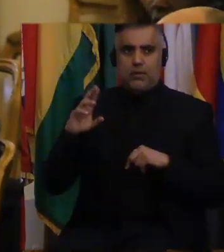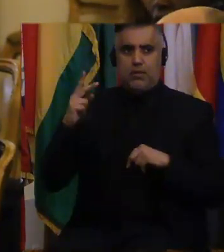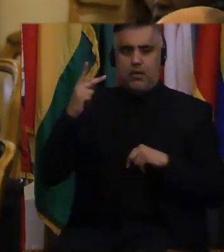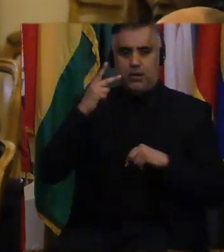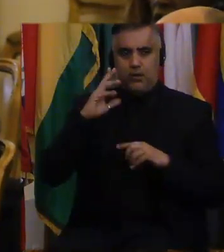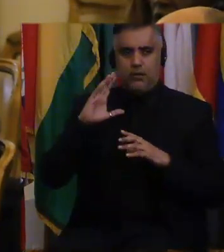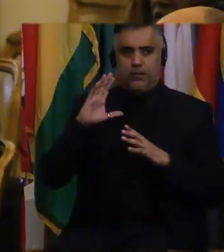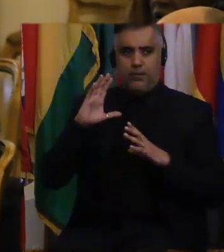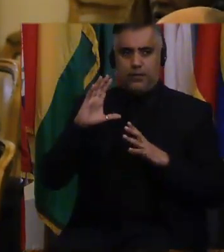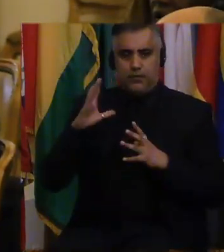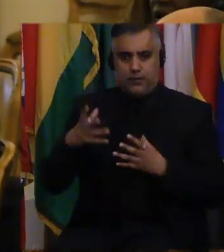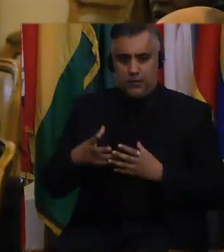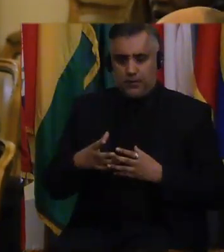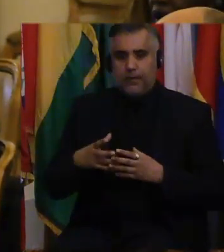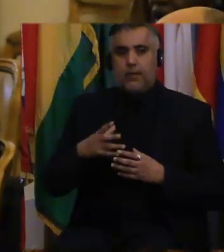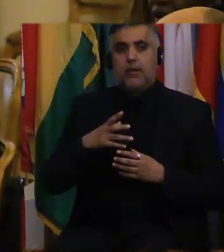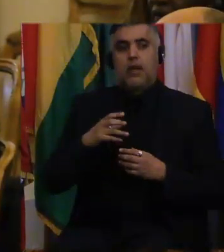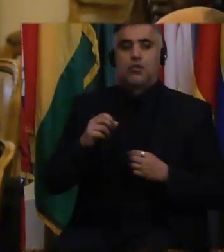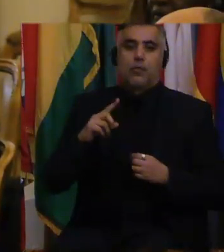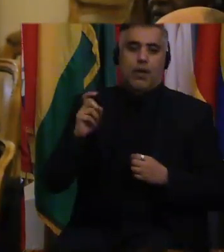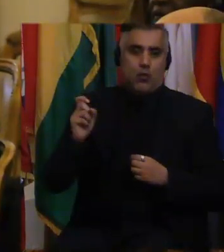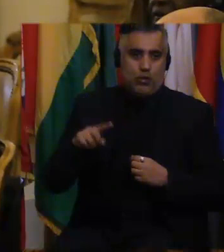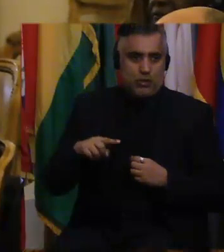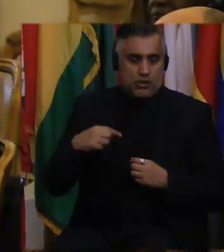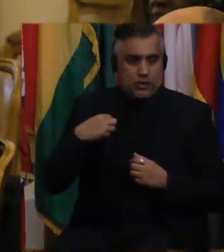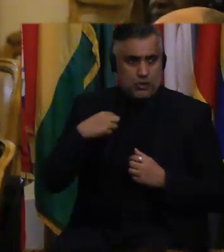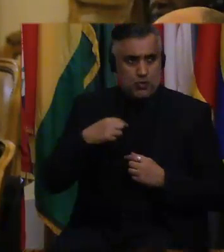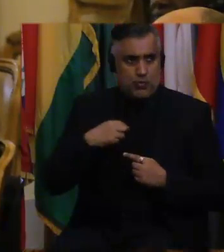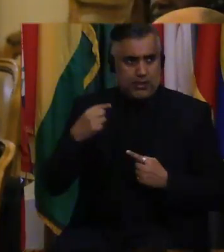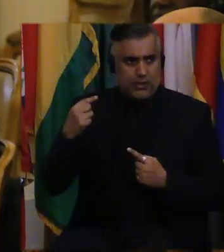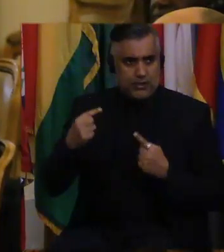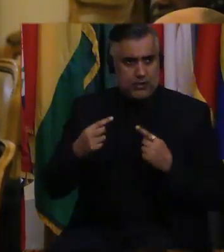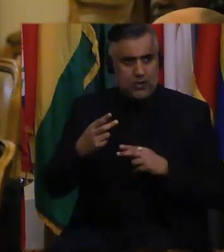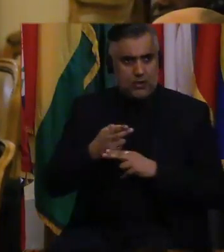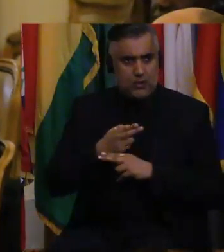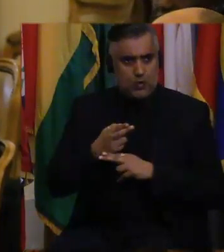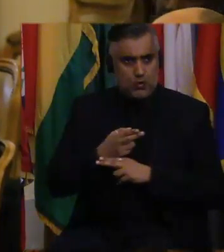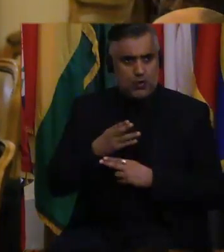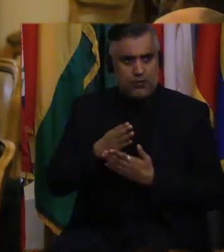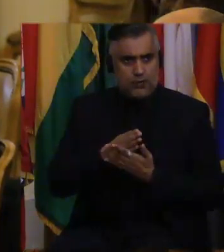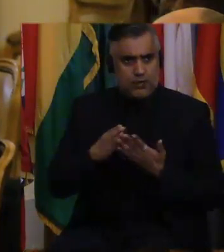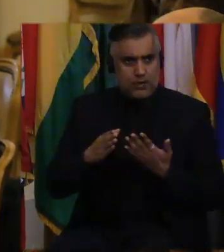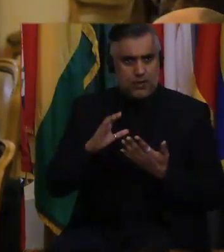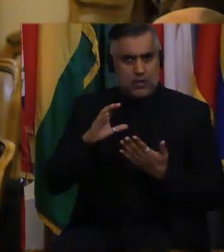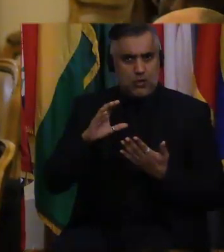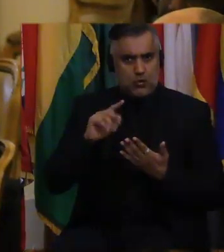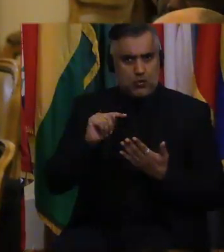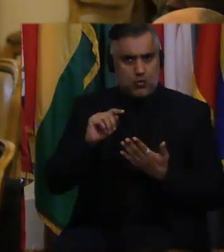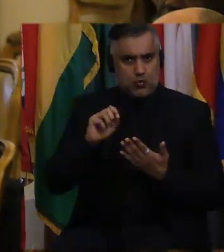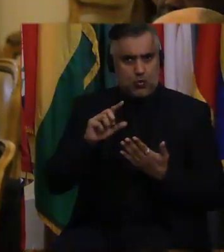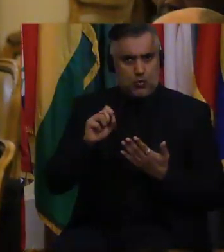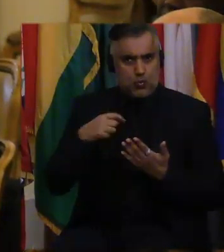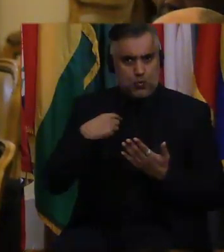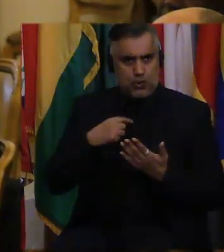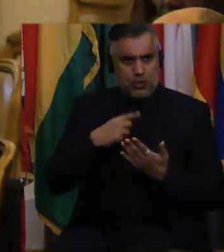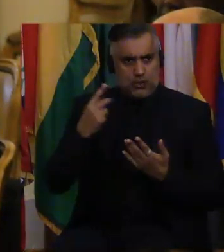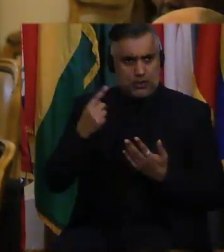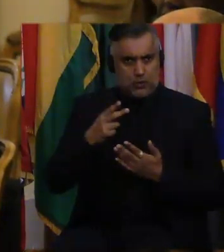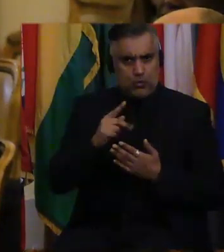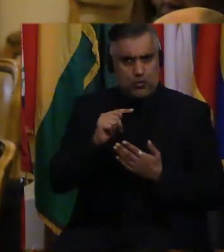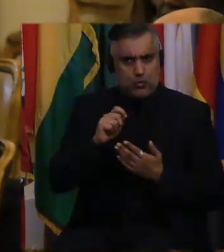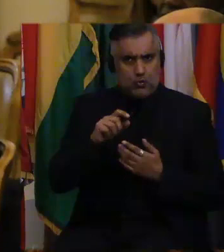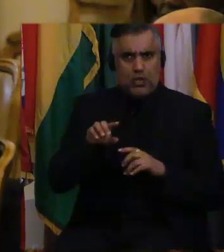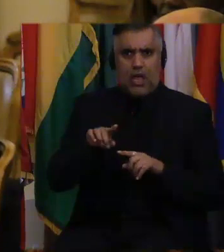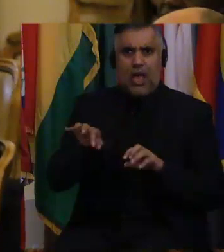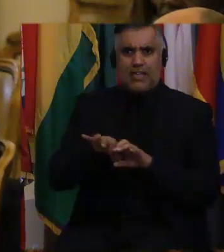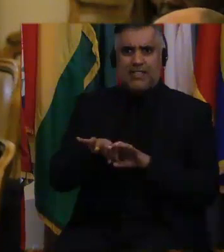political sphere. And so my question is, do we consider the use of these conventions, these tools, as sticks